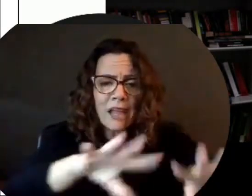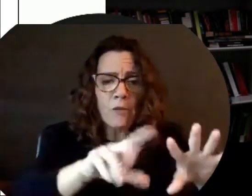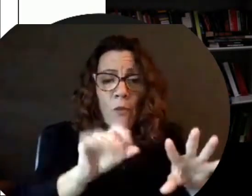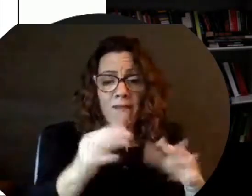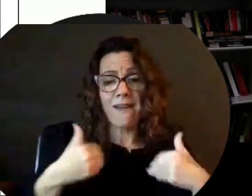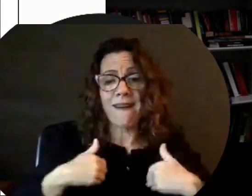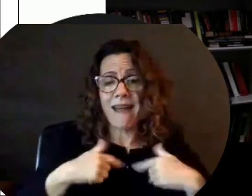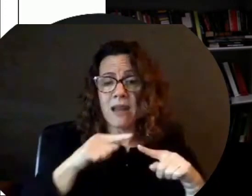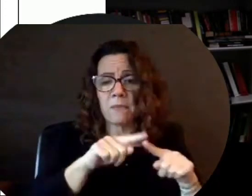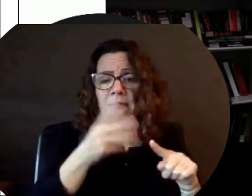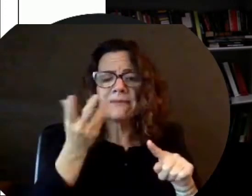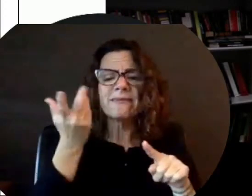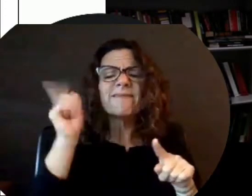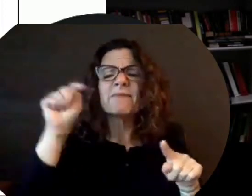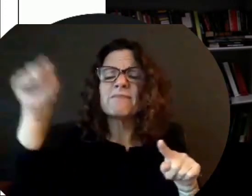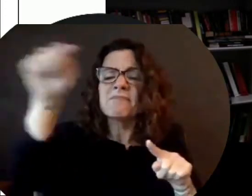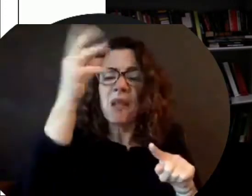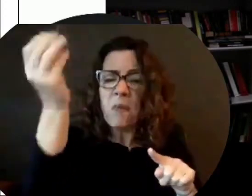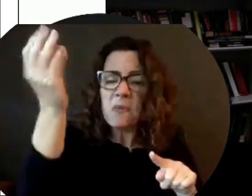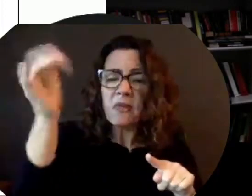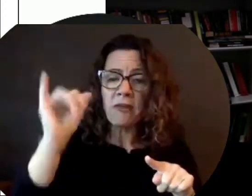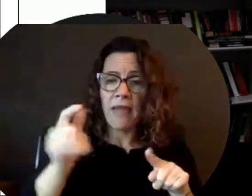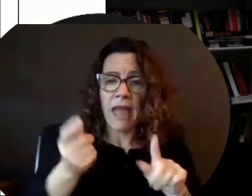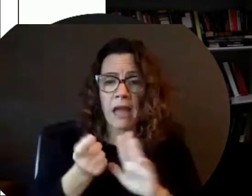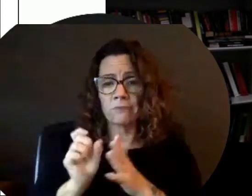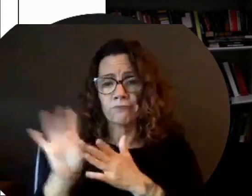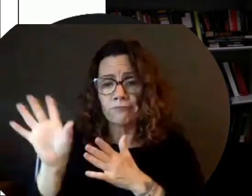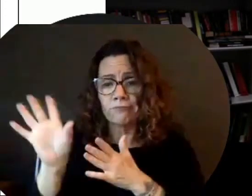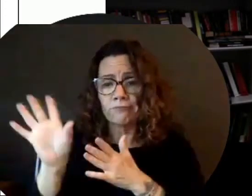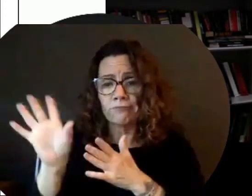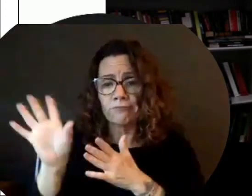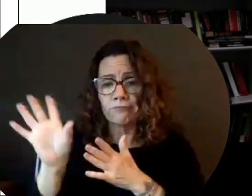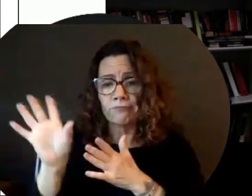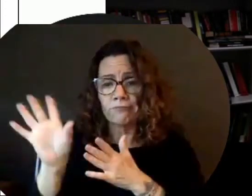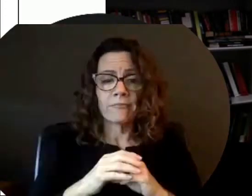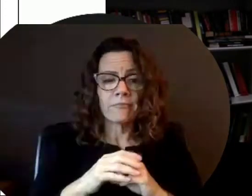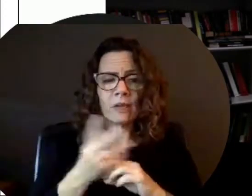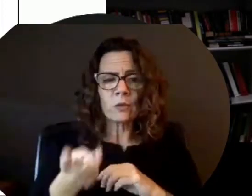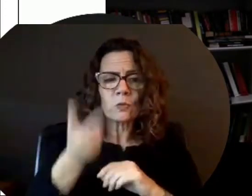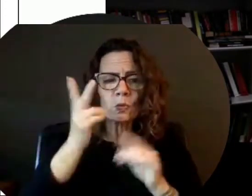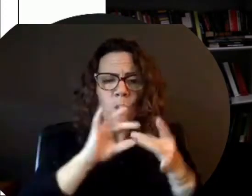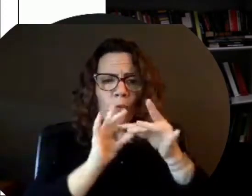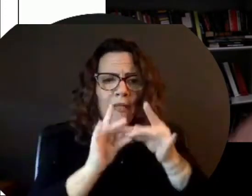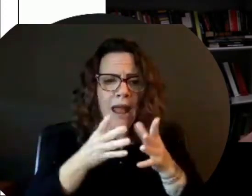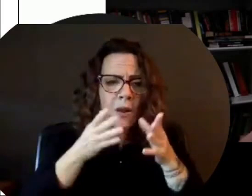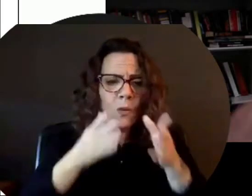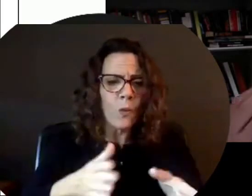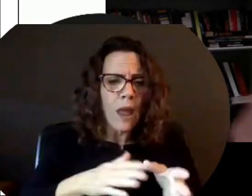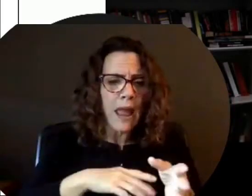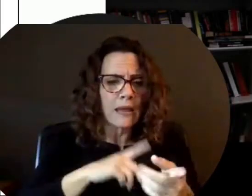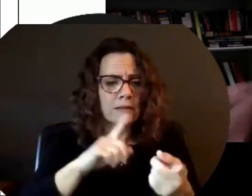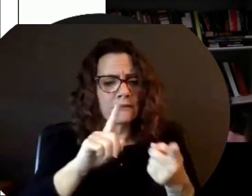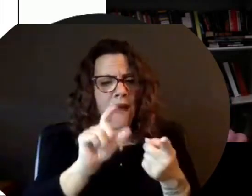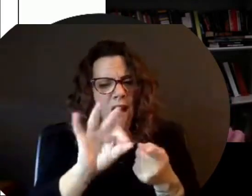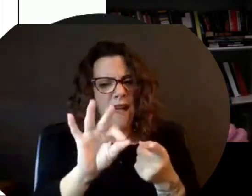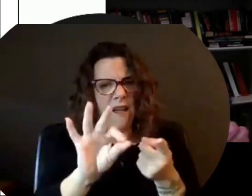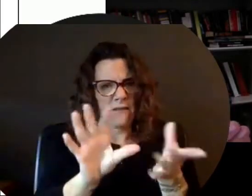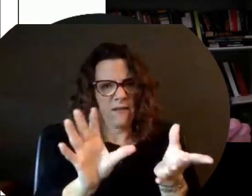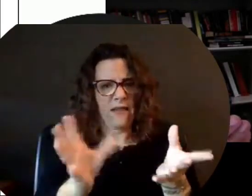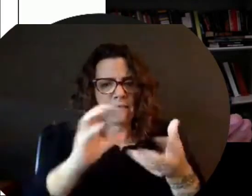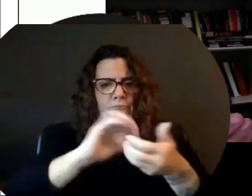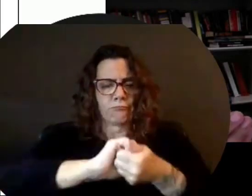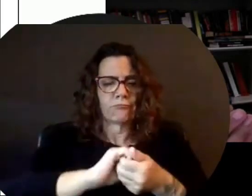two related ways of engaging the world through racial capitalism that have so many consequences for humans and